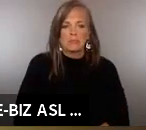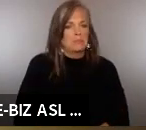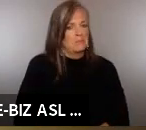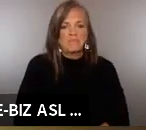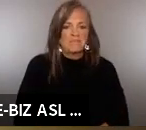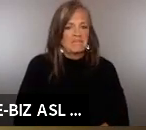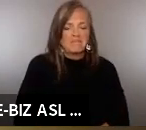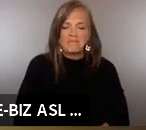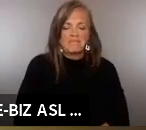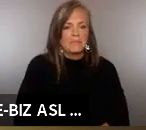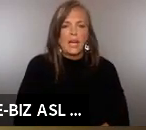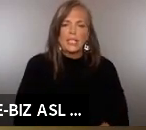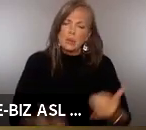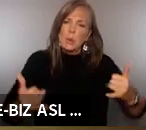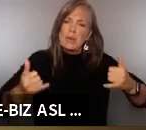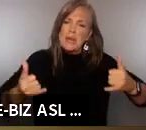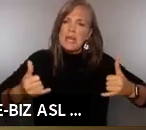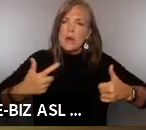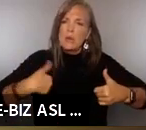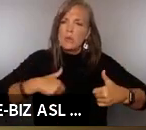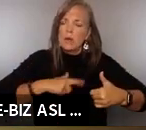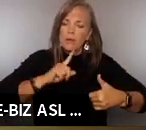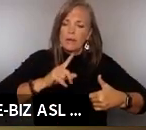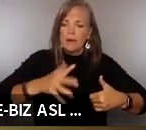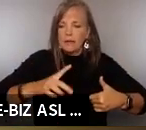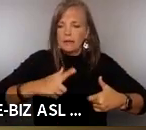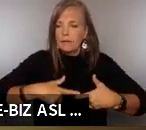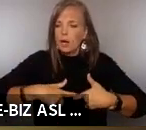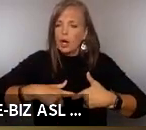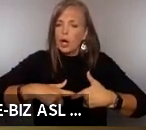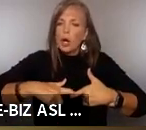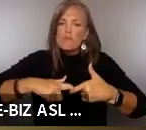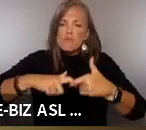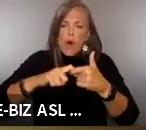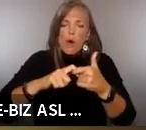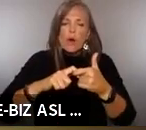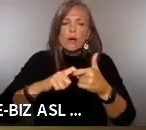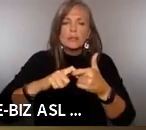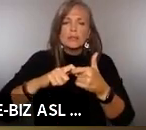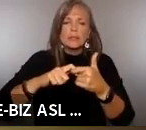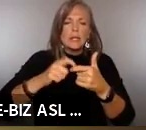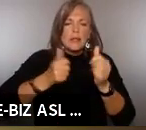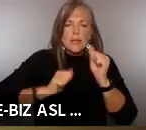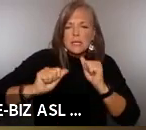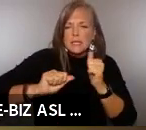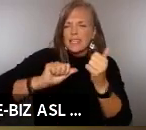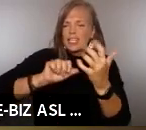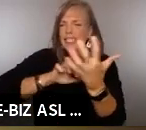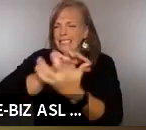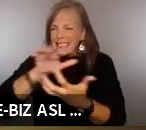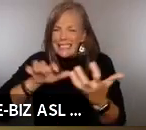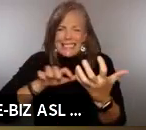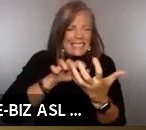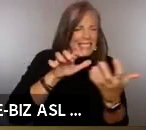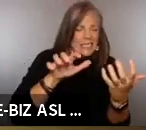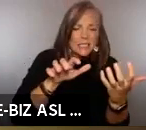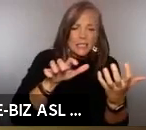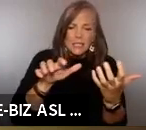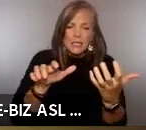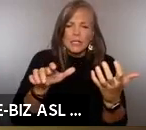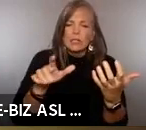even though we're in this kind of pause button, this kind of cloud of theater, and whatever direction you want to take this, where